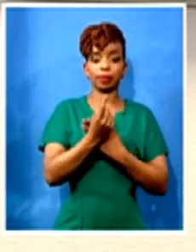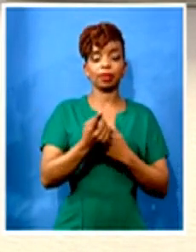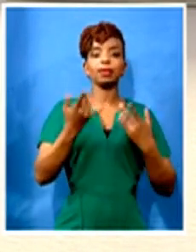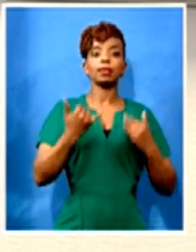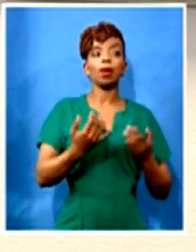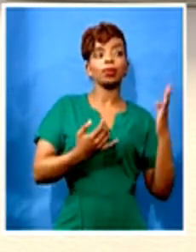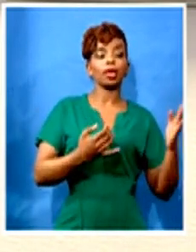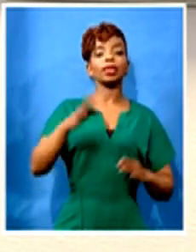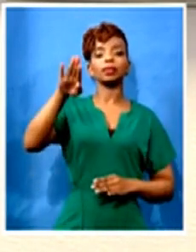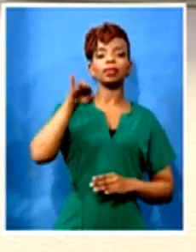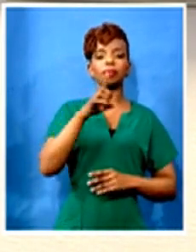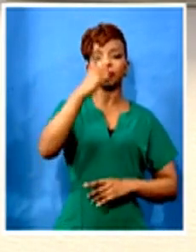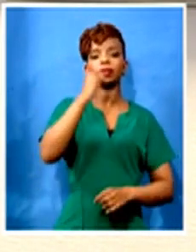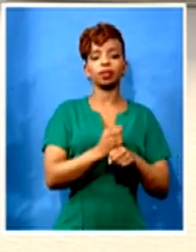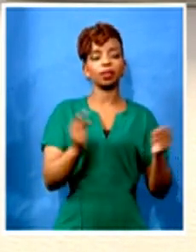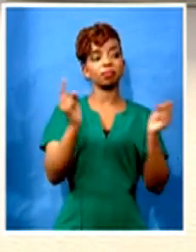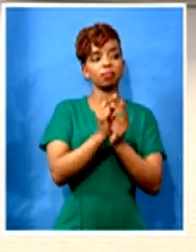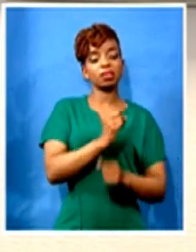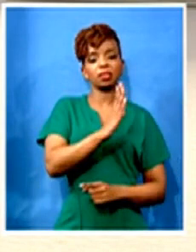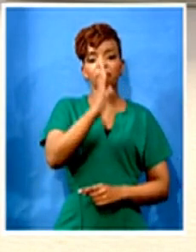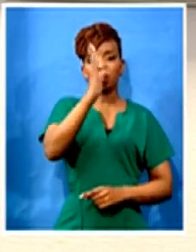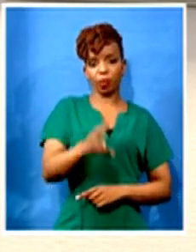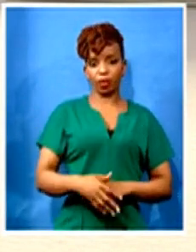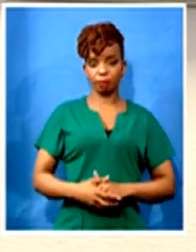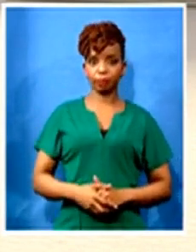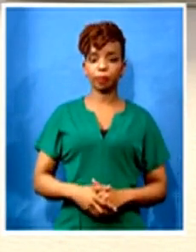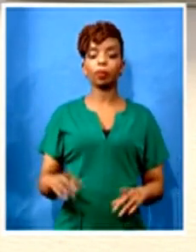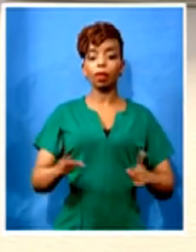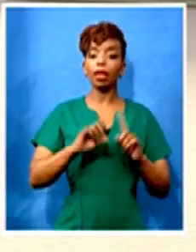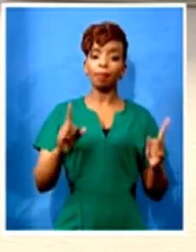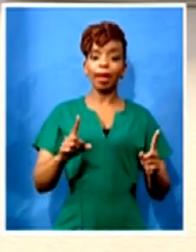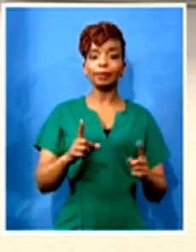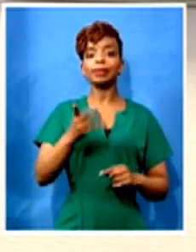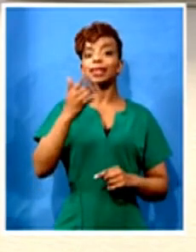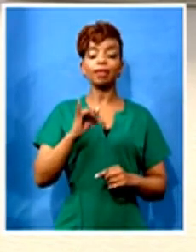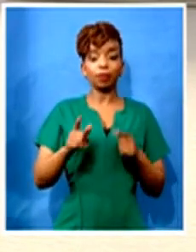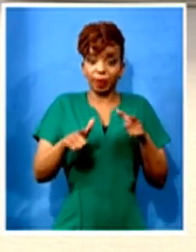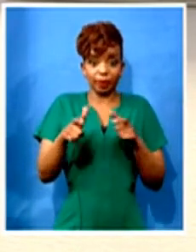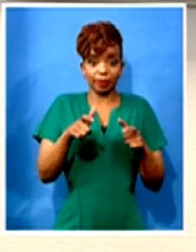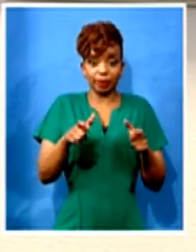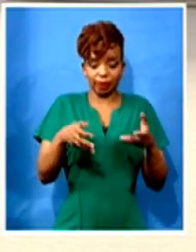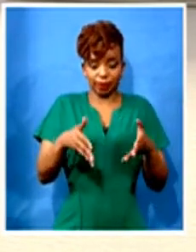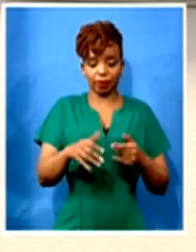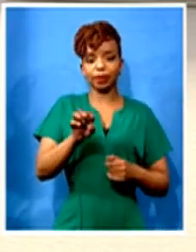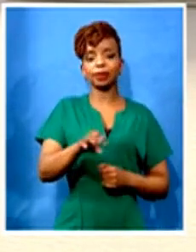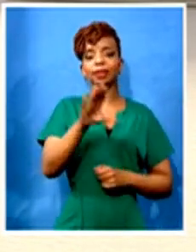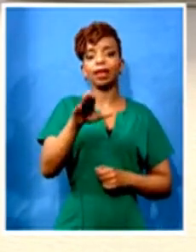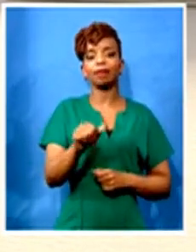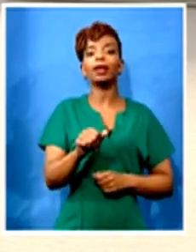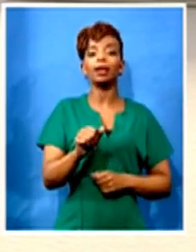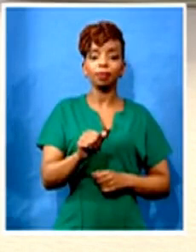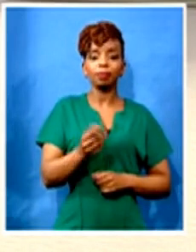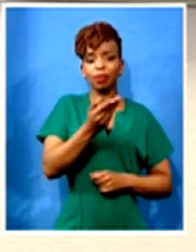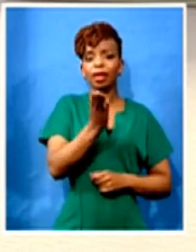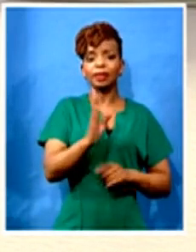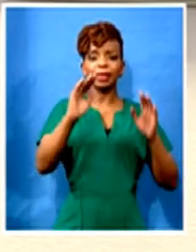matter of fact, if we will be in charge no sooner than in South Africa, these are the kinds of high commissioners and diplomats whose